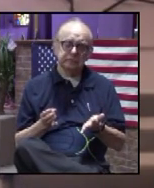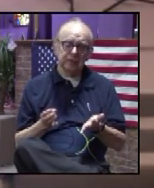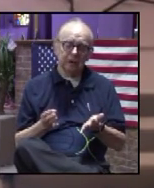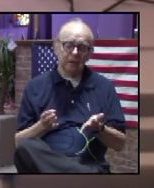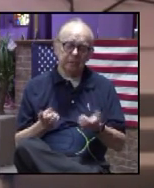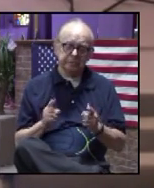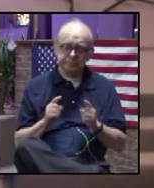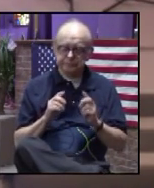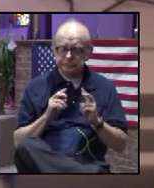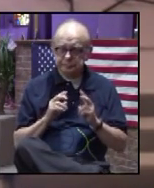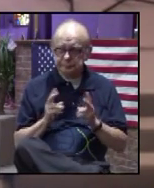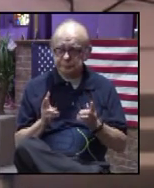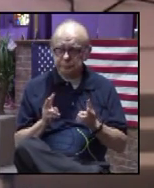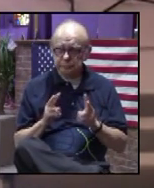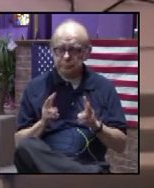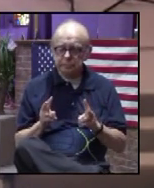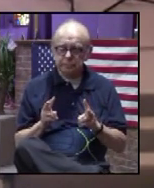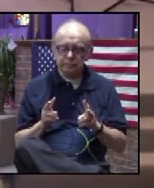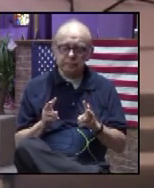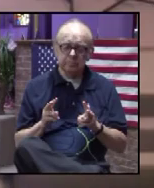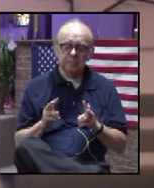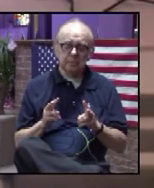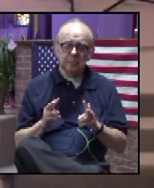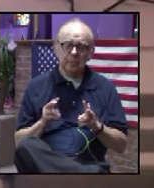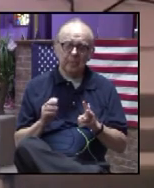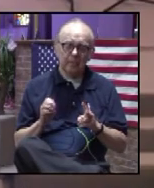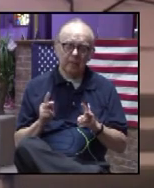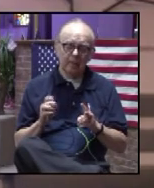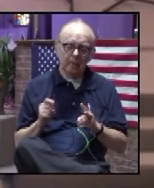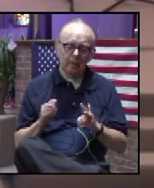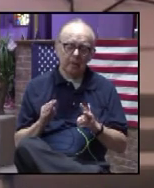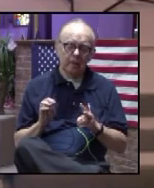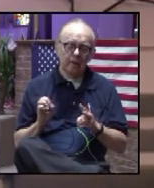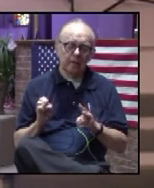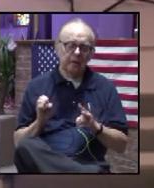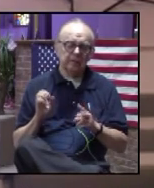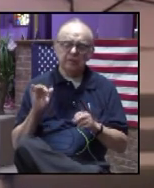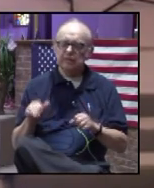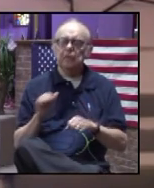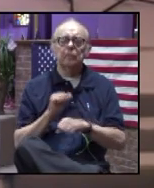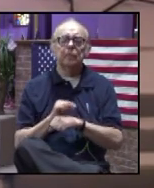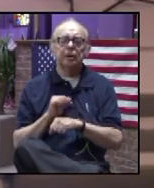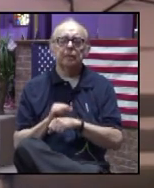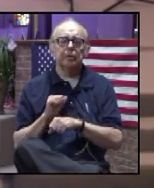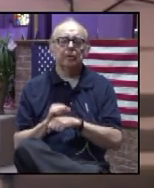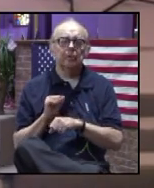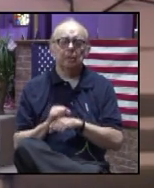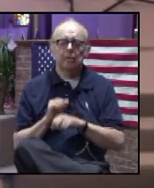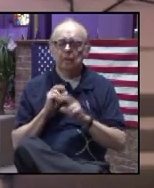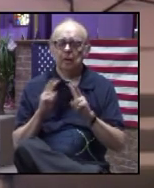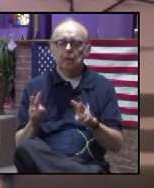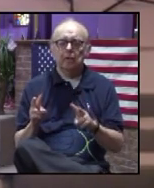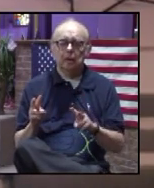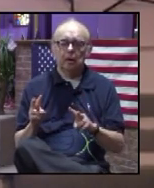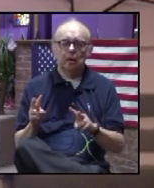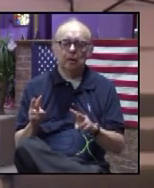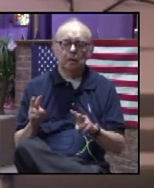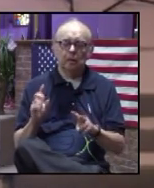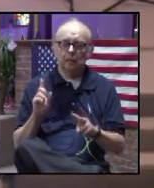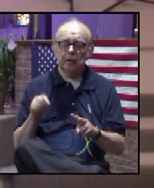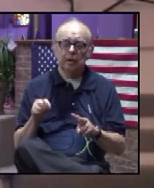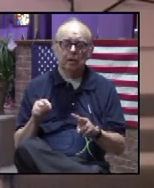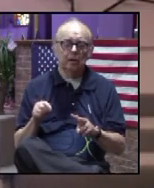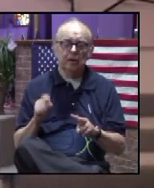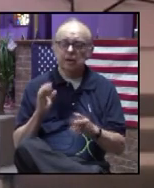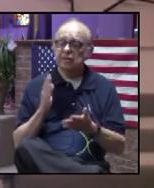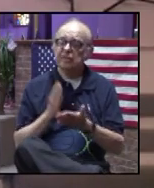when they looked at the paramedic, the one guy that was still working and working and working, they looked and they said, we've got to call it. We